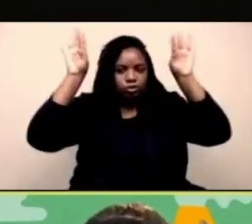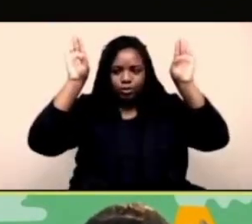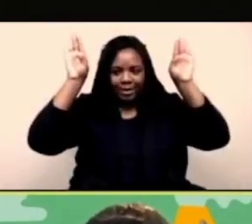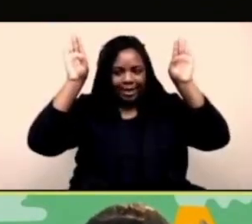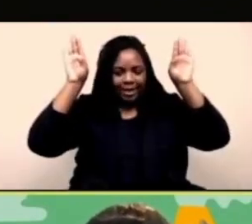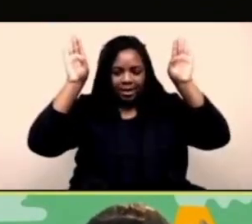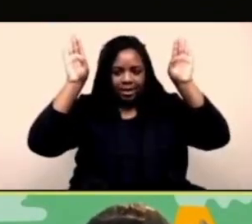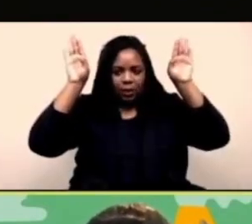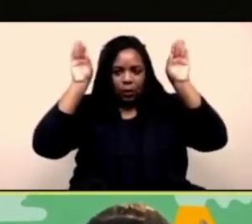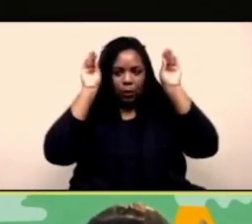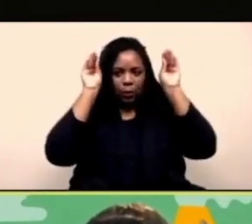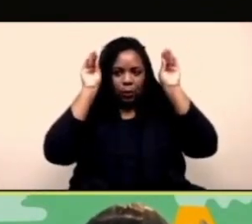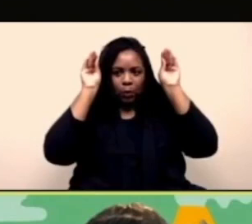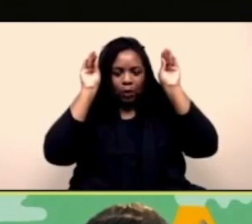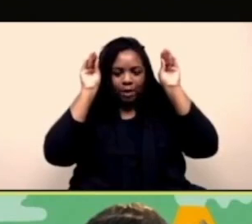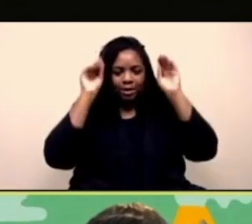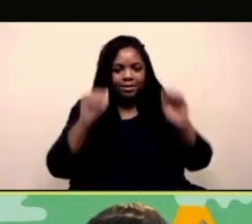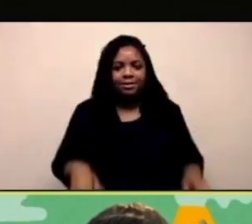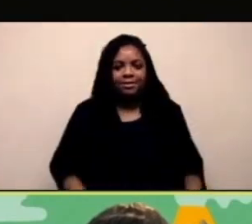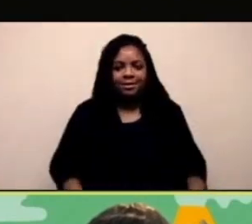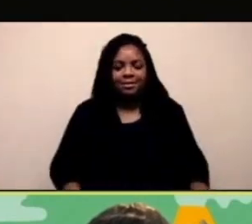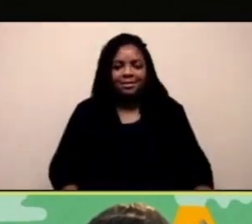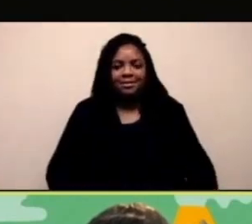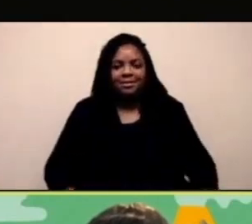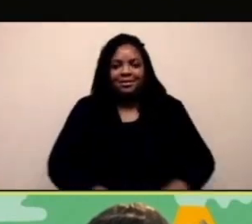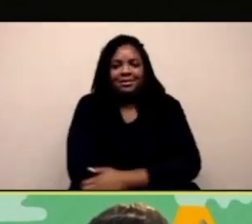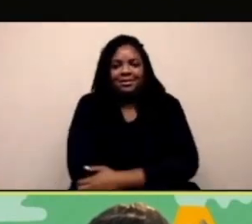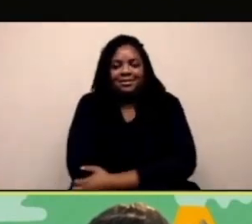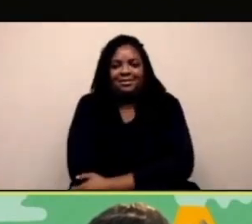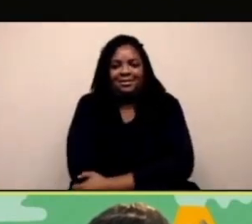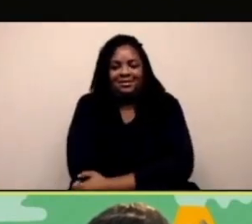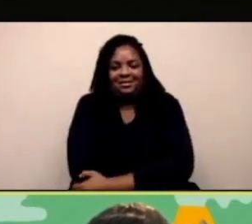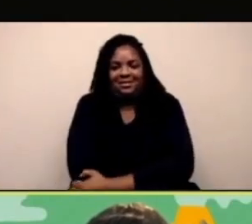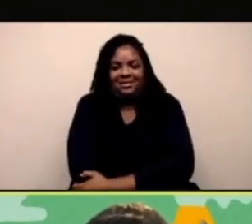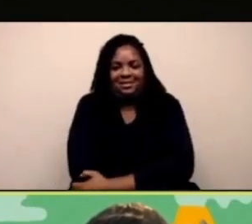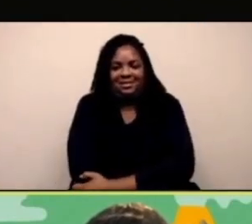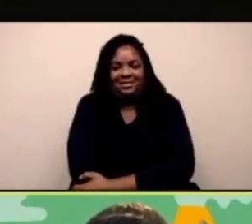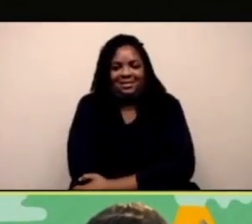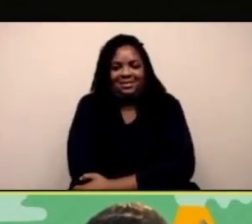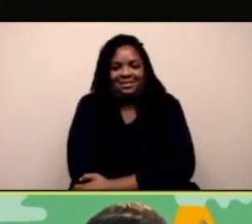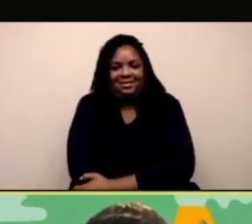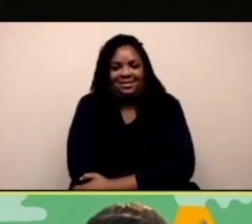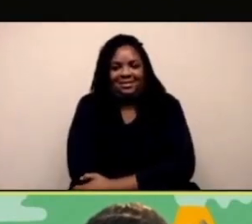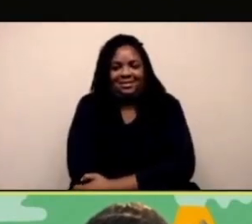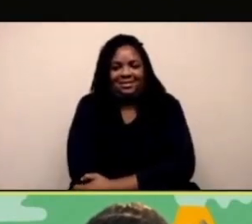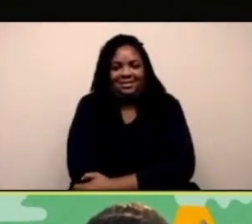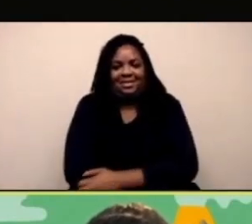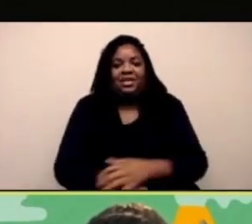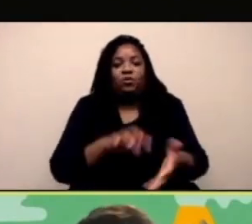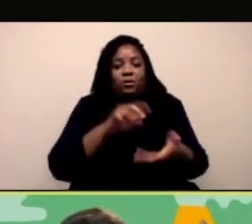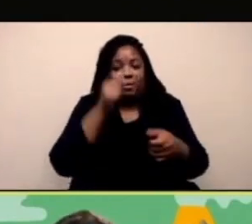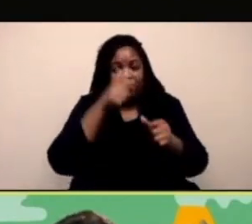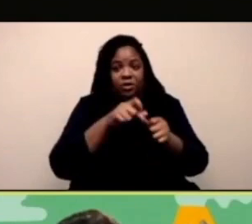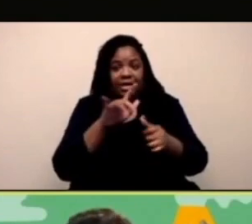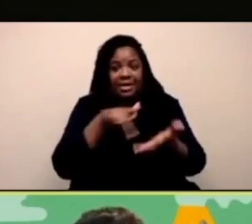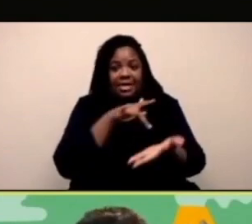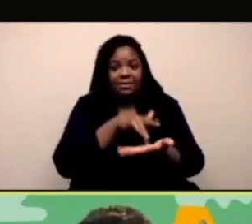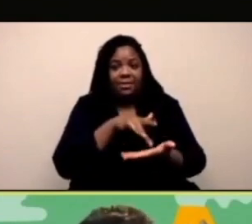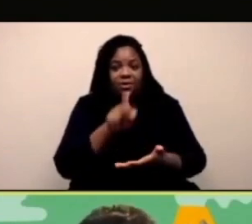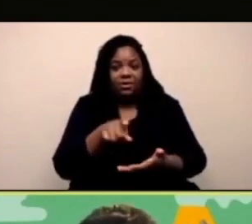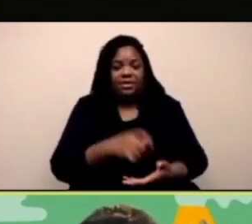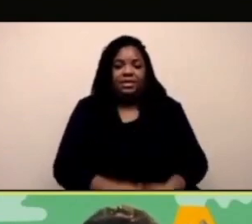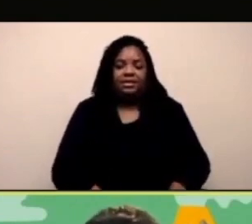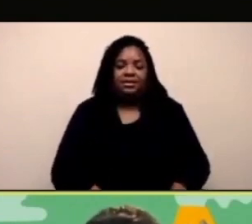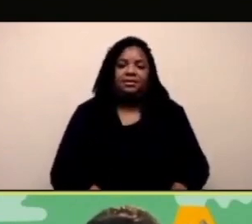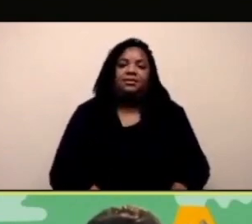just scale those down till they look like they're about the right size in the paint editor here, and remember to center them.